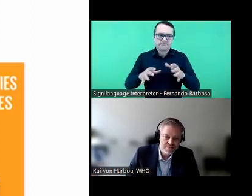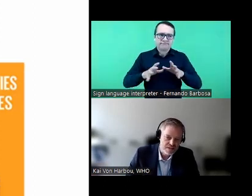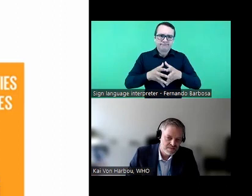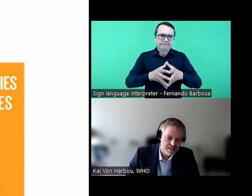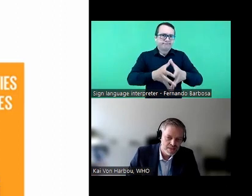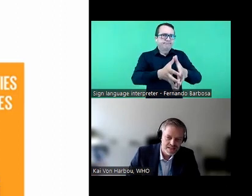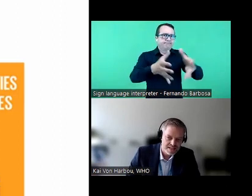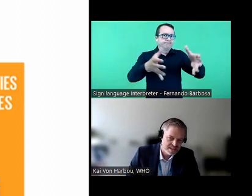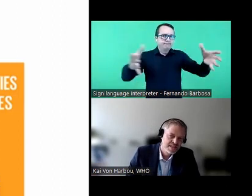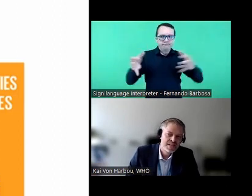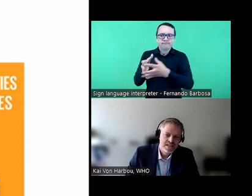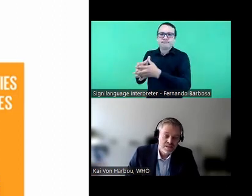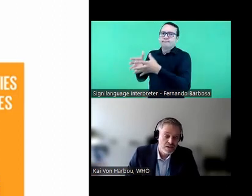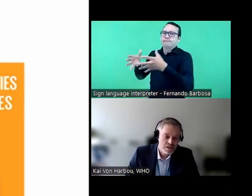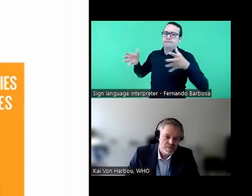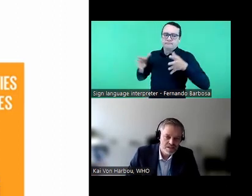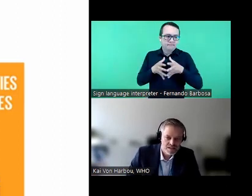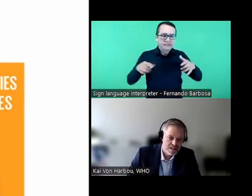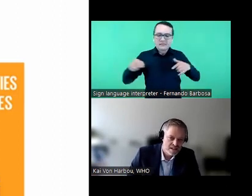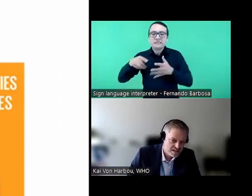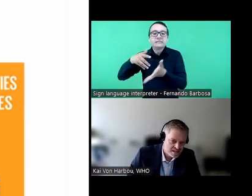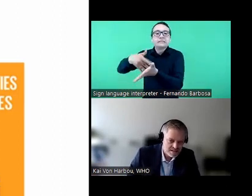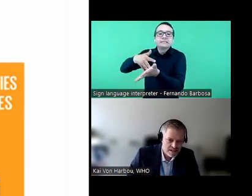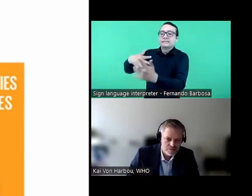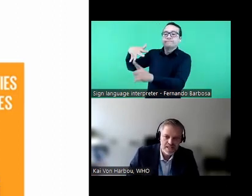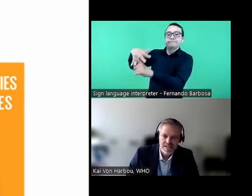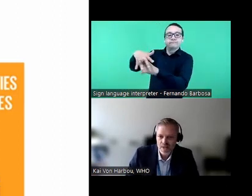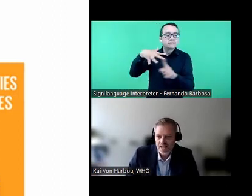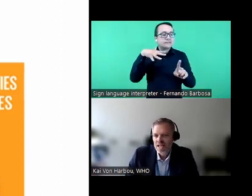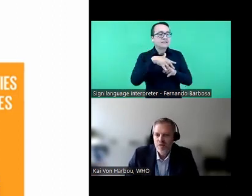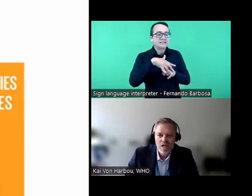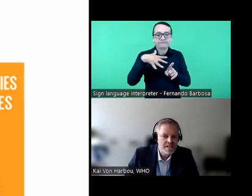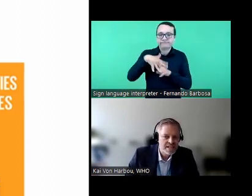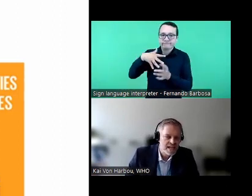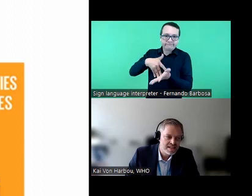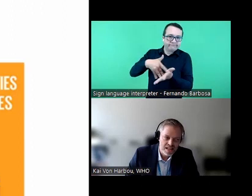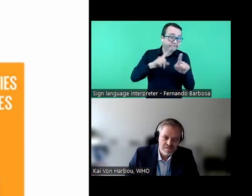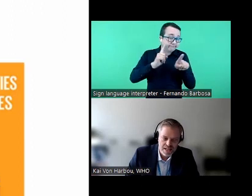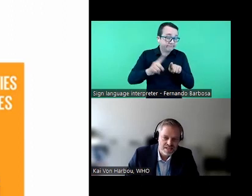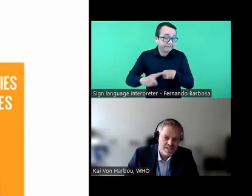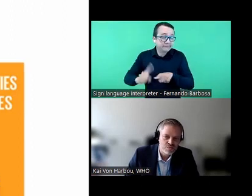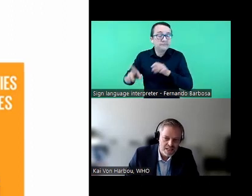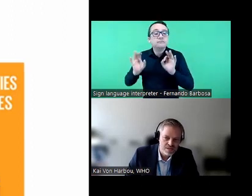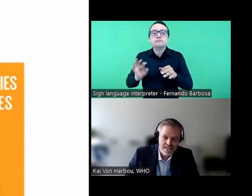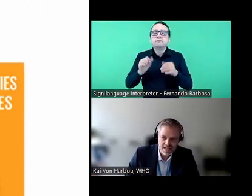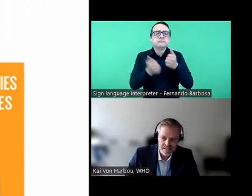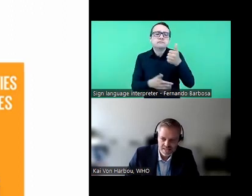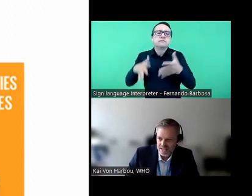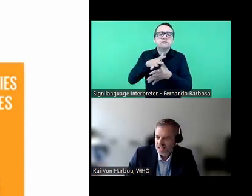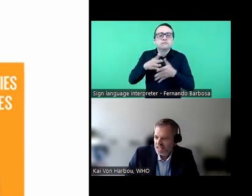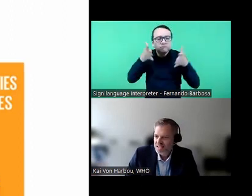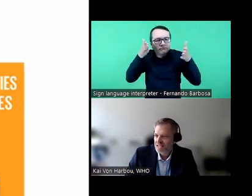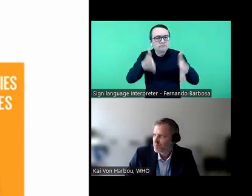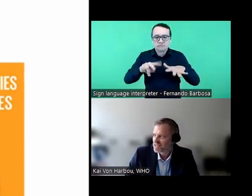very different vulnerabilities that we heard about already as well. One of the key underlying factors to build